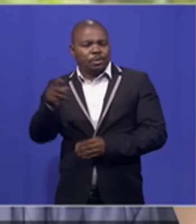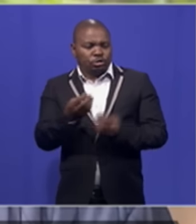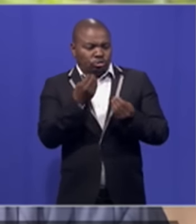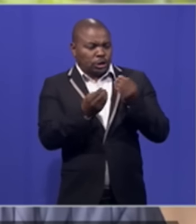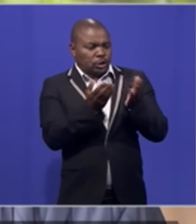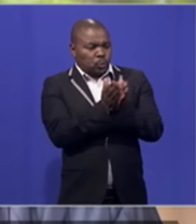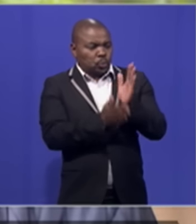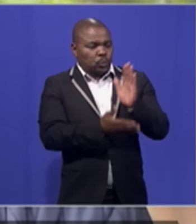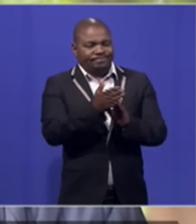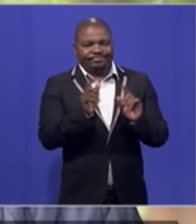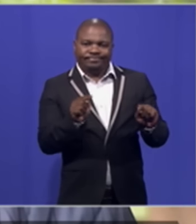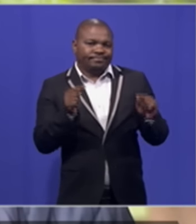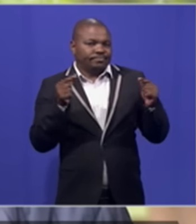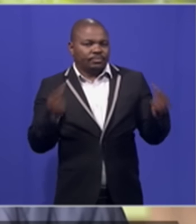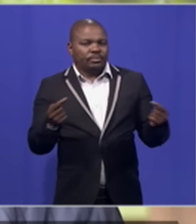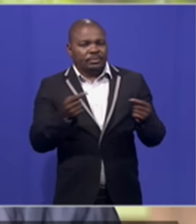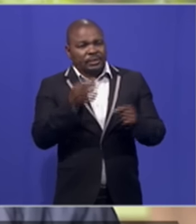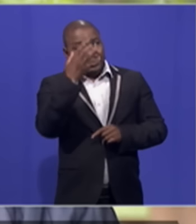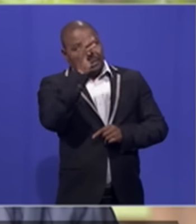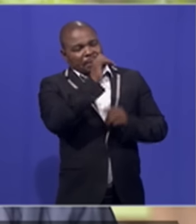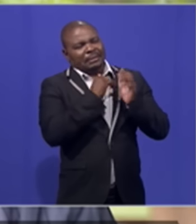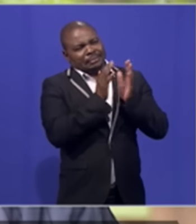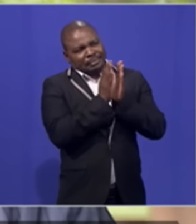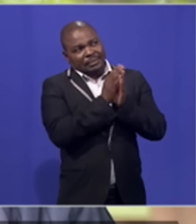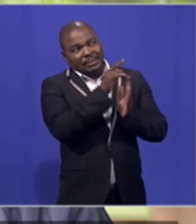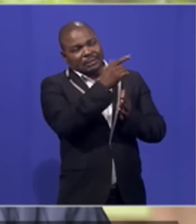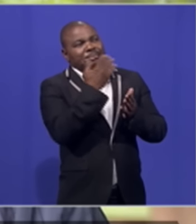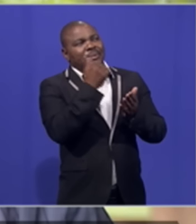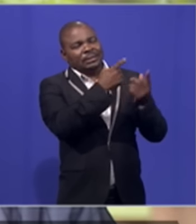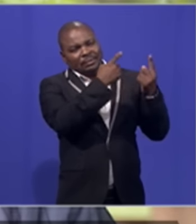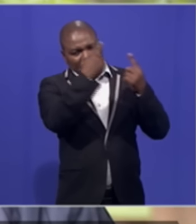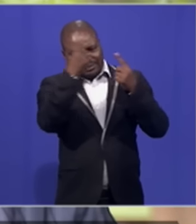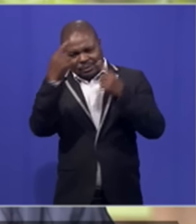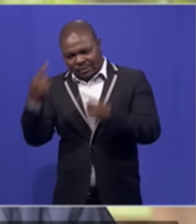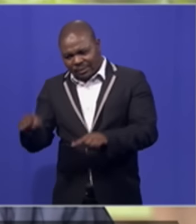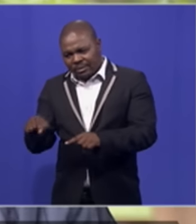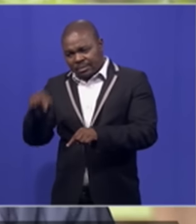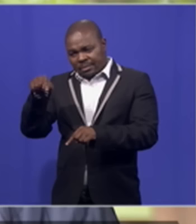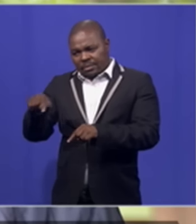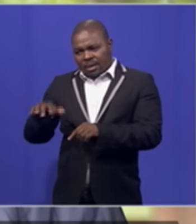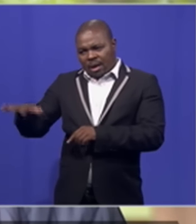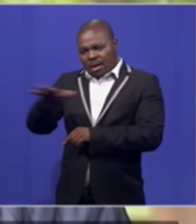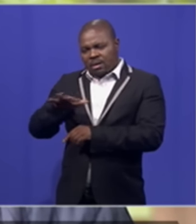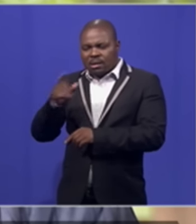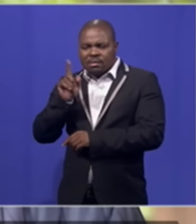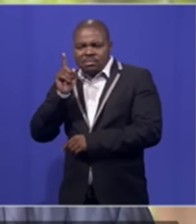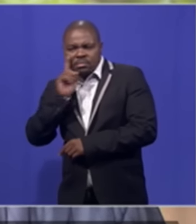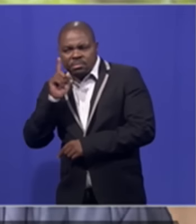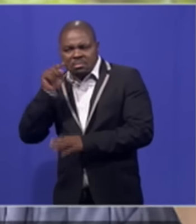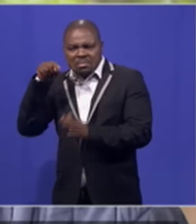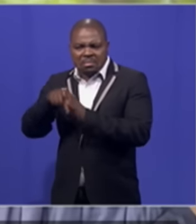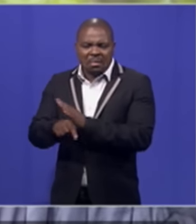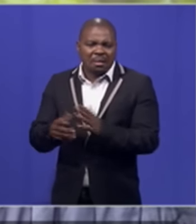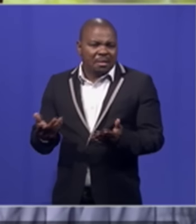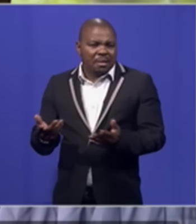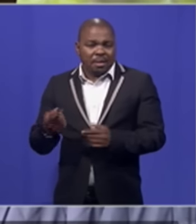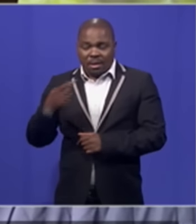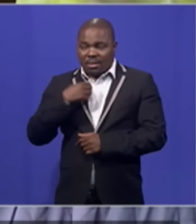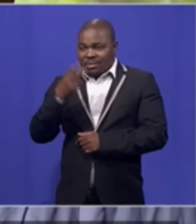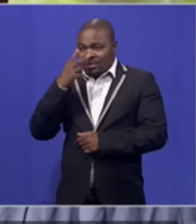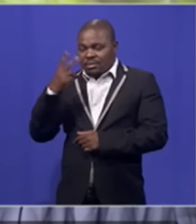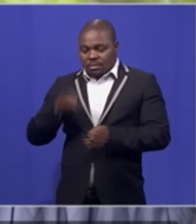ba ligoloni so re re bela government lore ba ema ka maoto ba ba khona ho lebela area ya borena gore o tsinyade ala ba le game ka